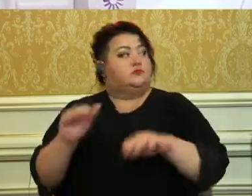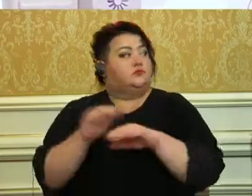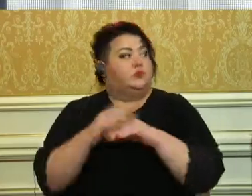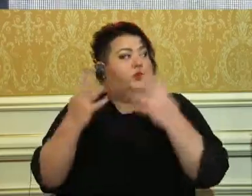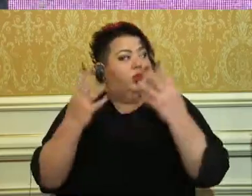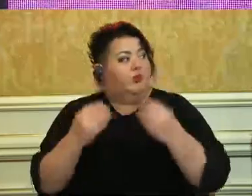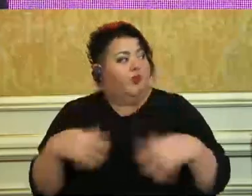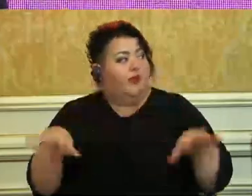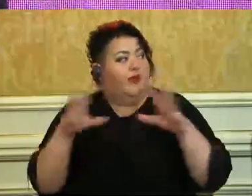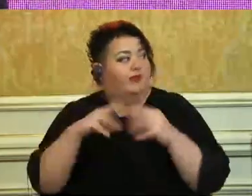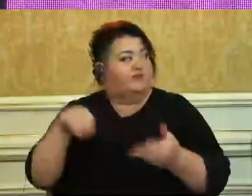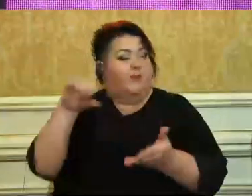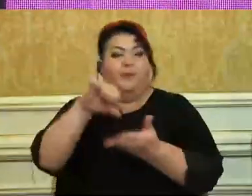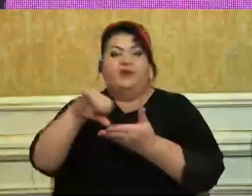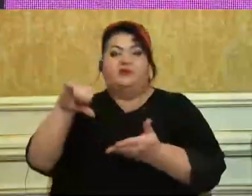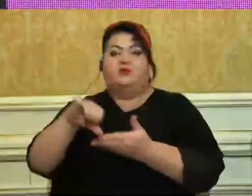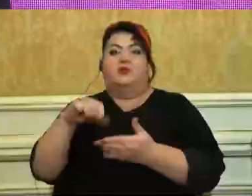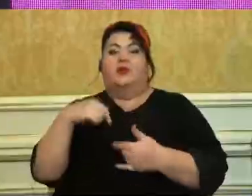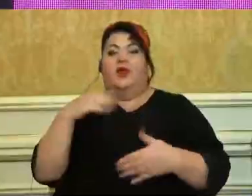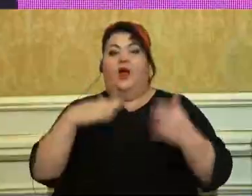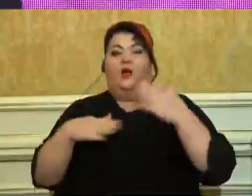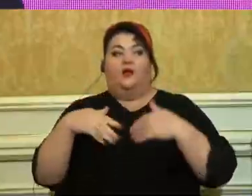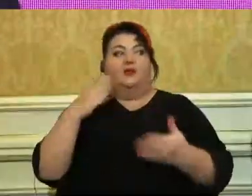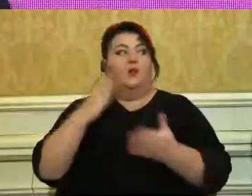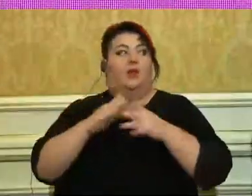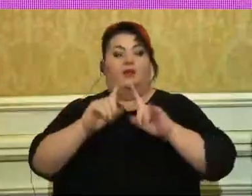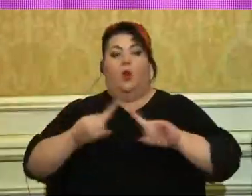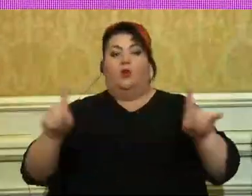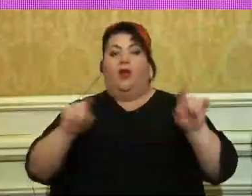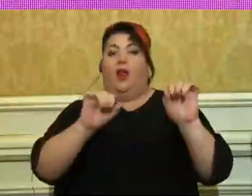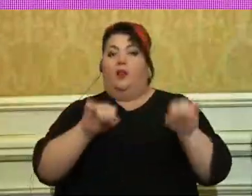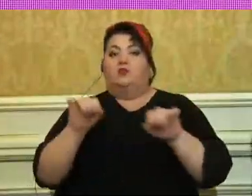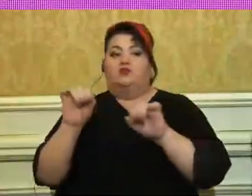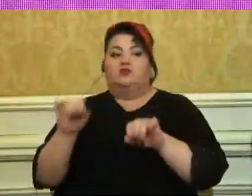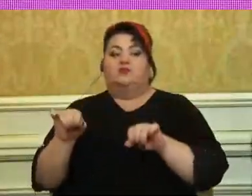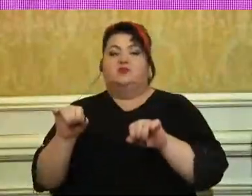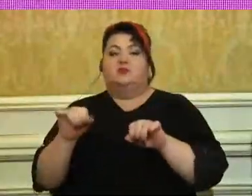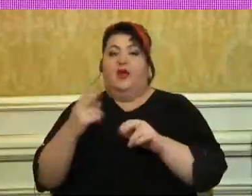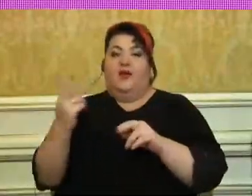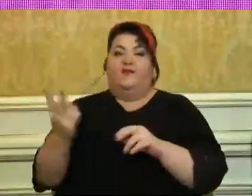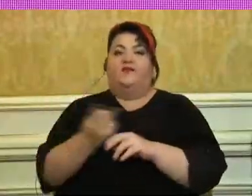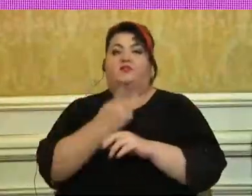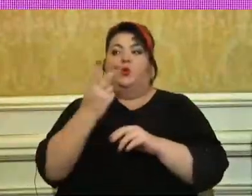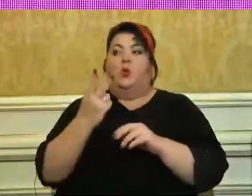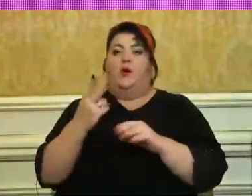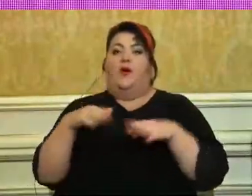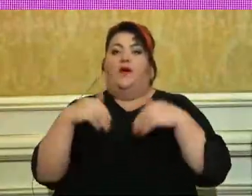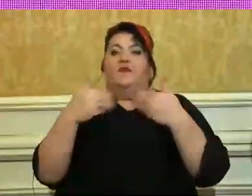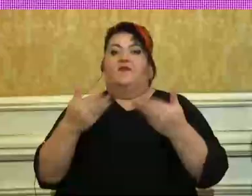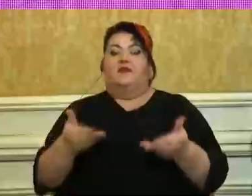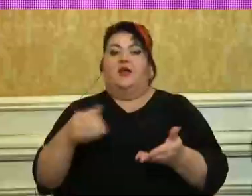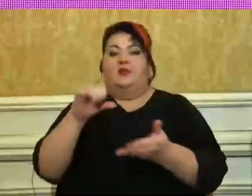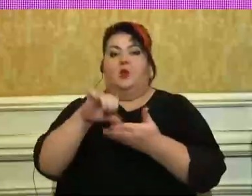Good afternoon, everybody. To everybody who is present here, I'm glad and honored to have this unique opportunity for the second